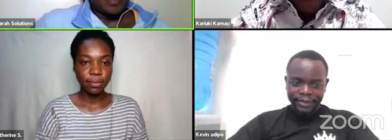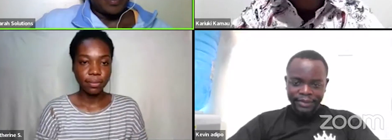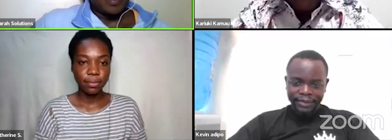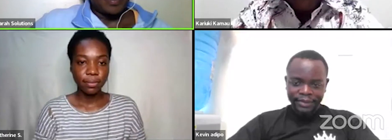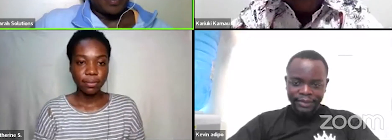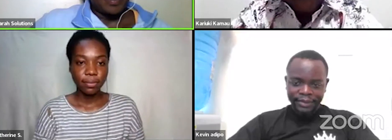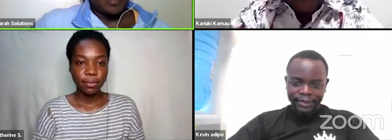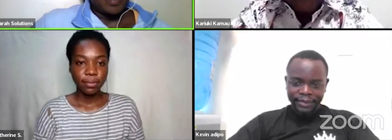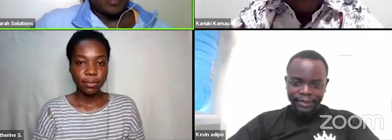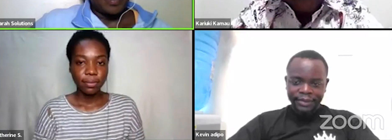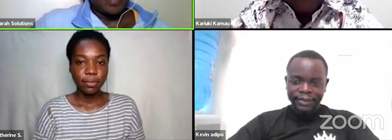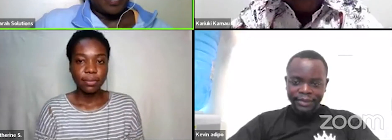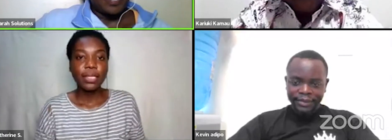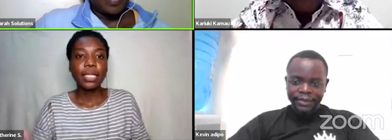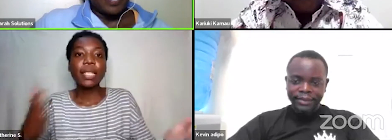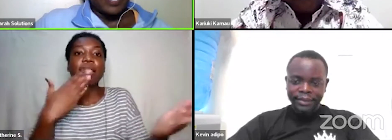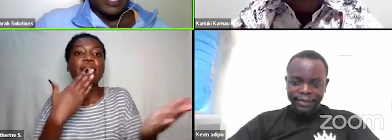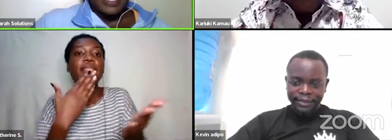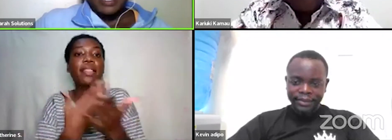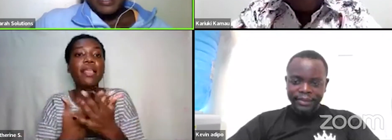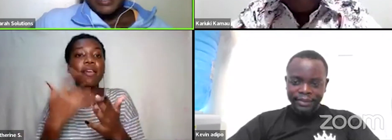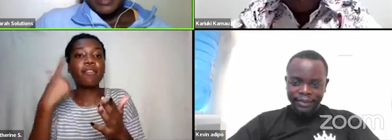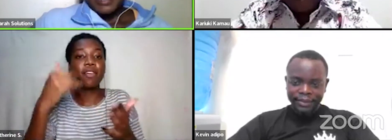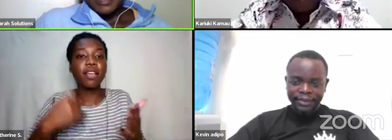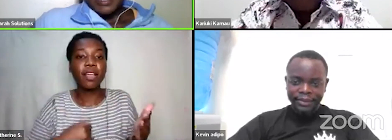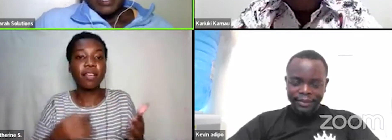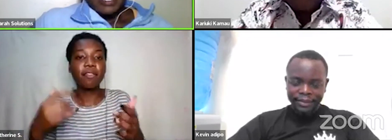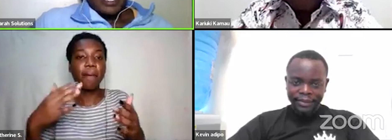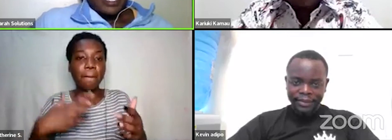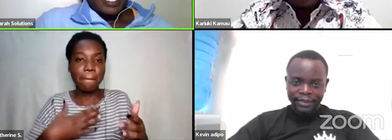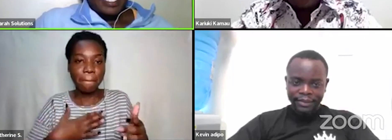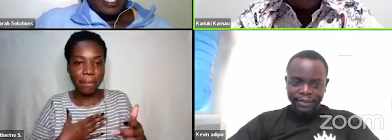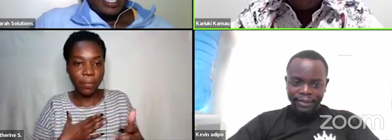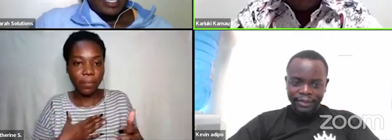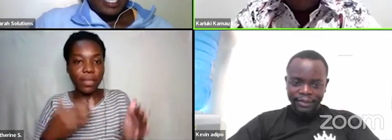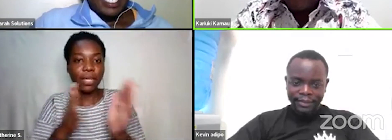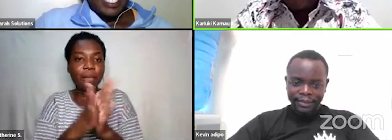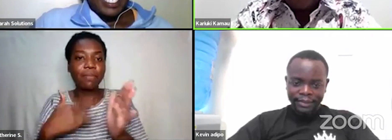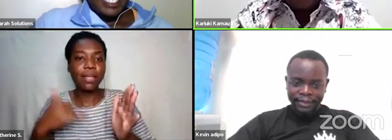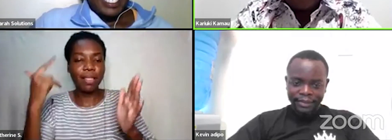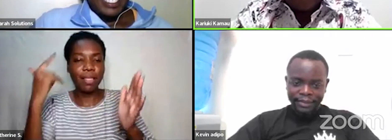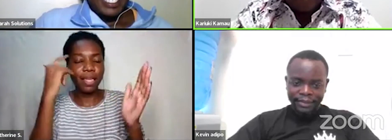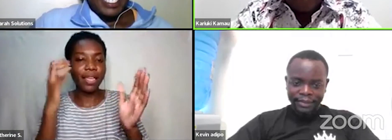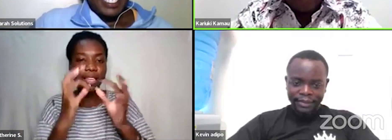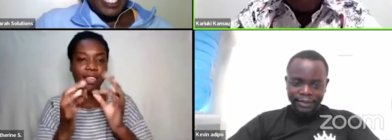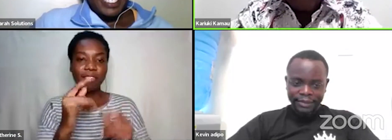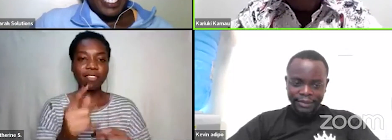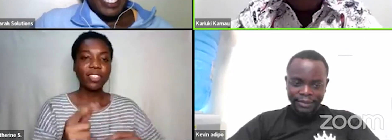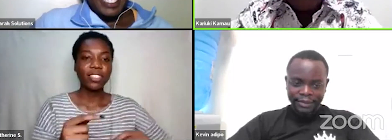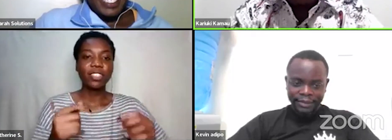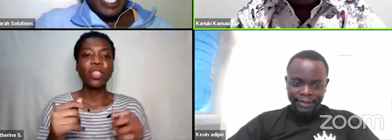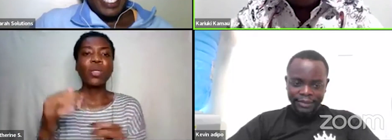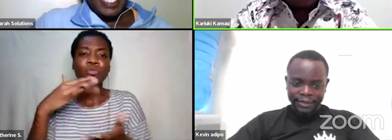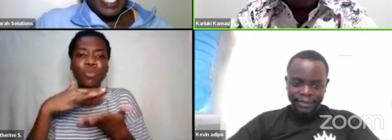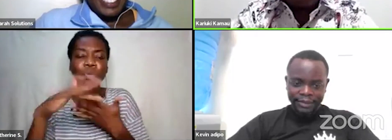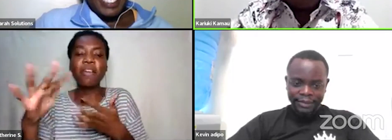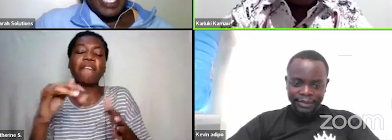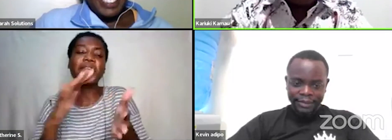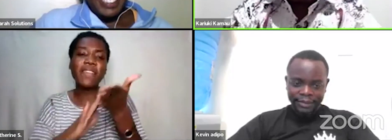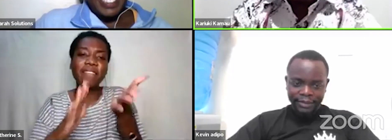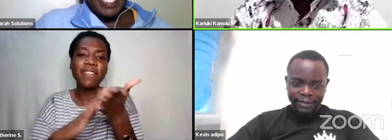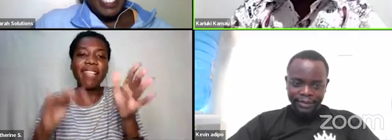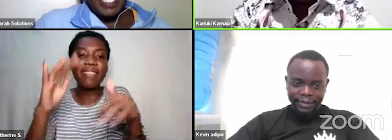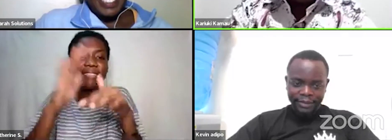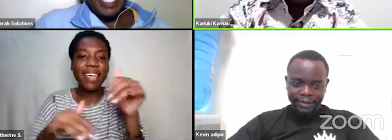Thank you, Grace, for having me. Sorry, I think your English is flowing faster than ours. Ours was